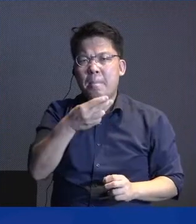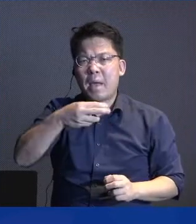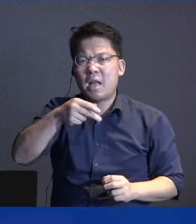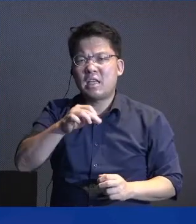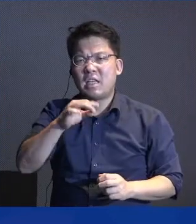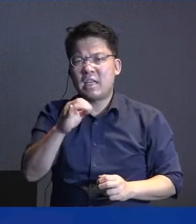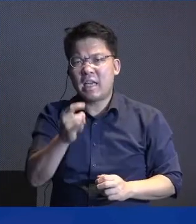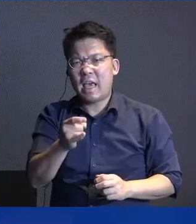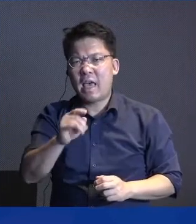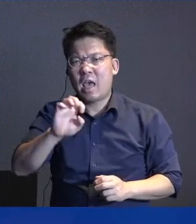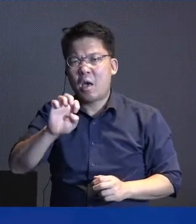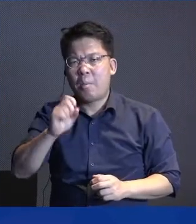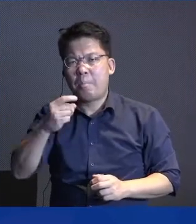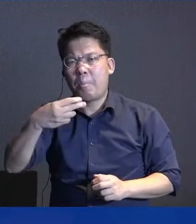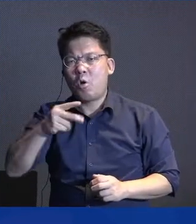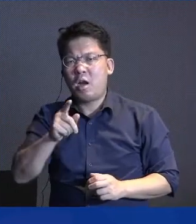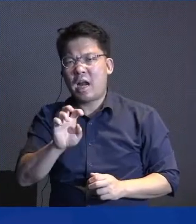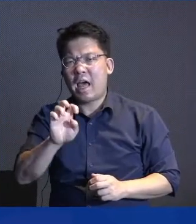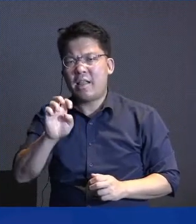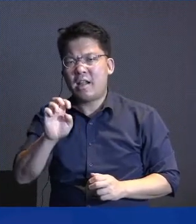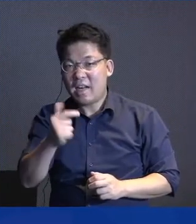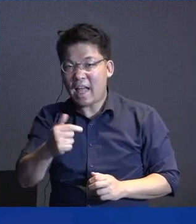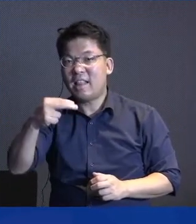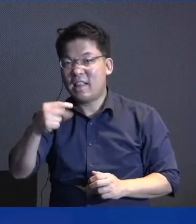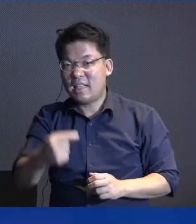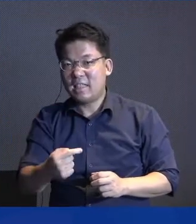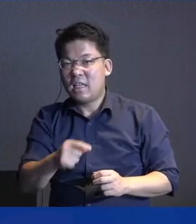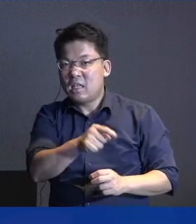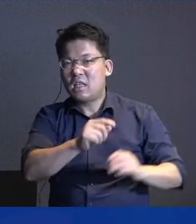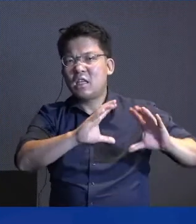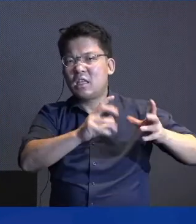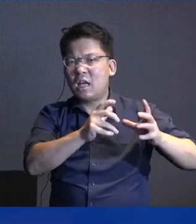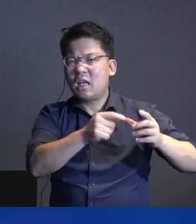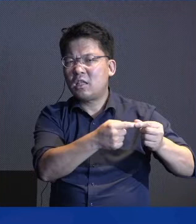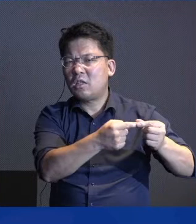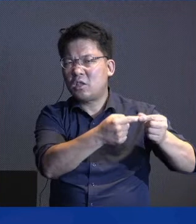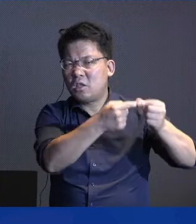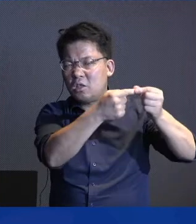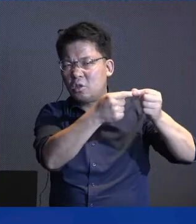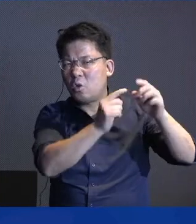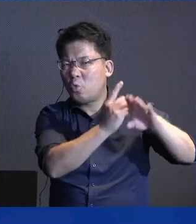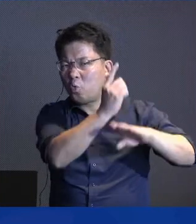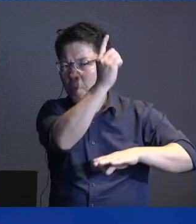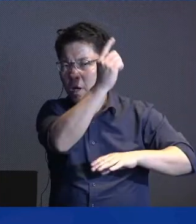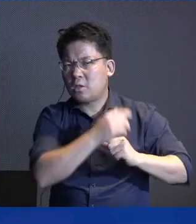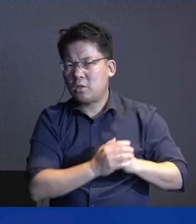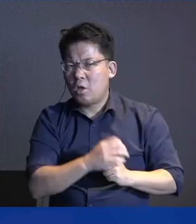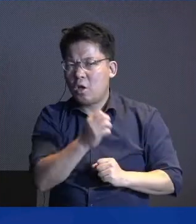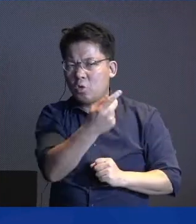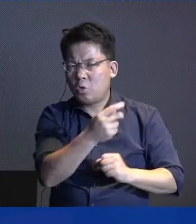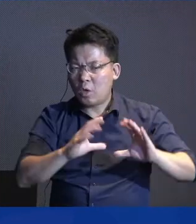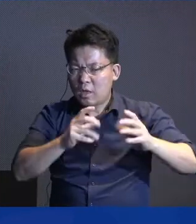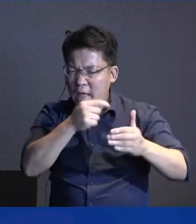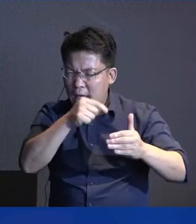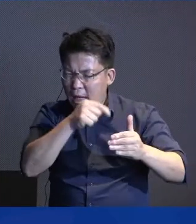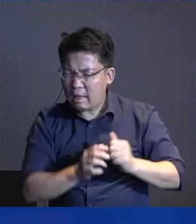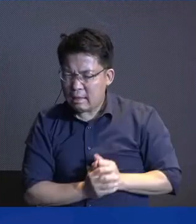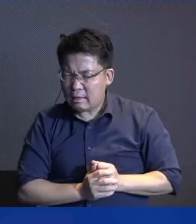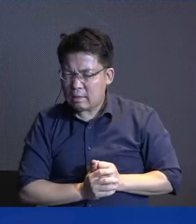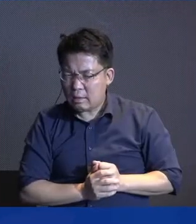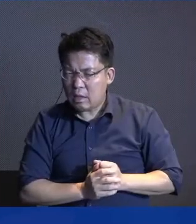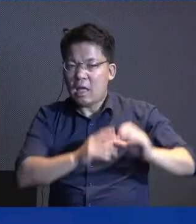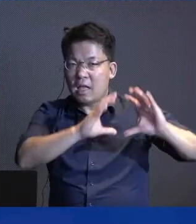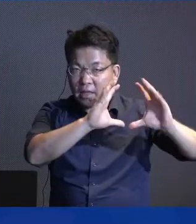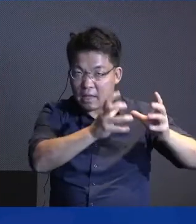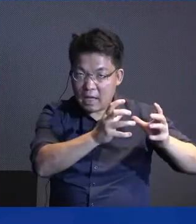There was a high gender variation within and across the countries. We have been informed